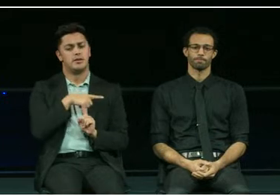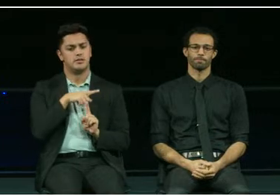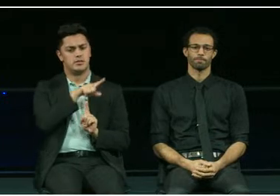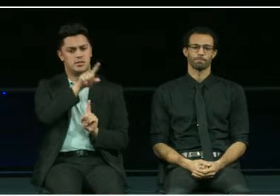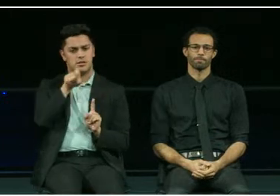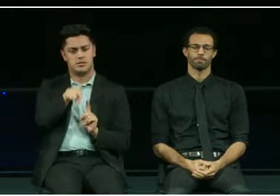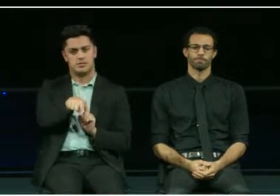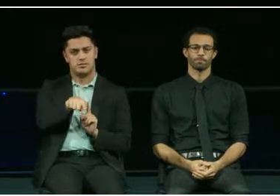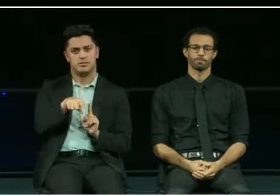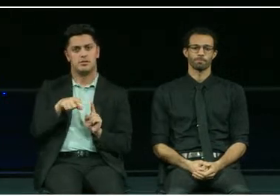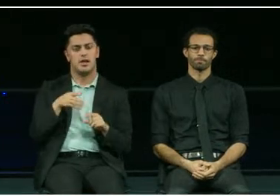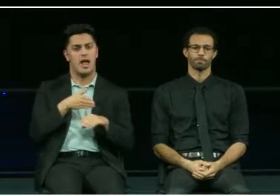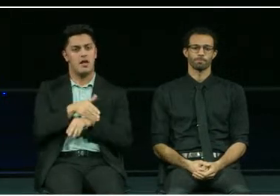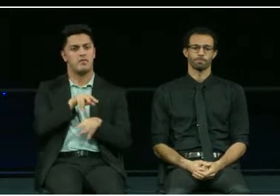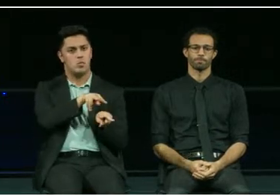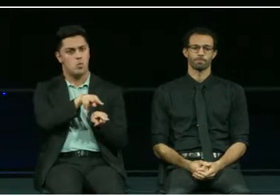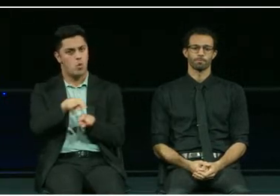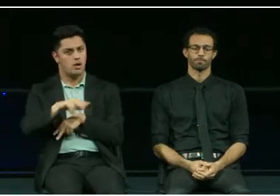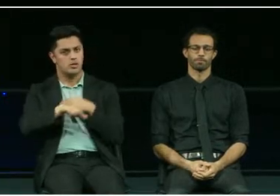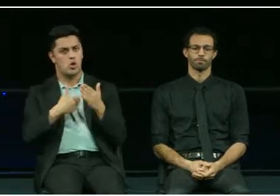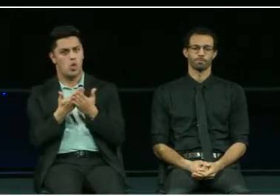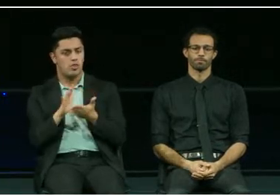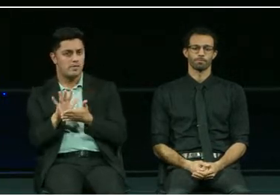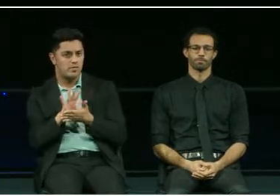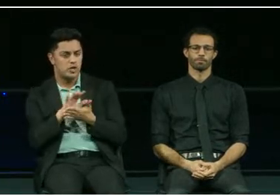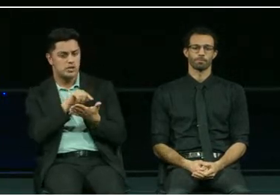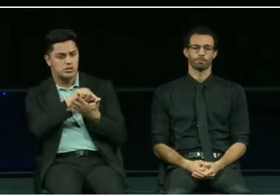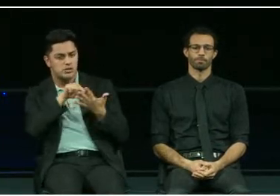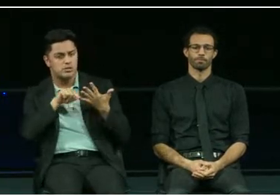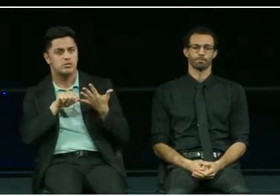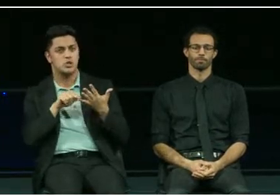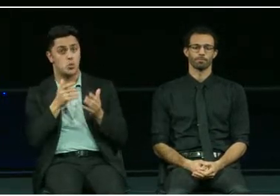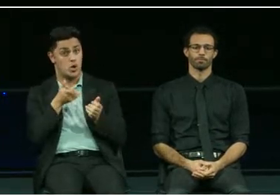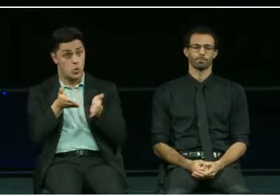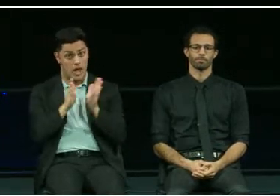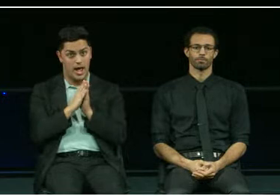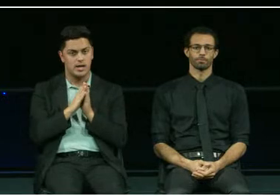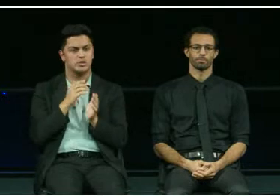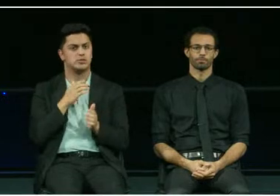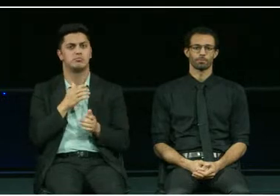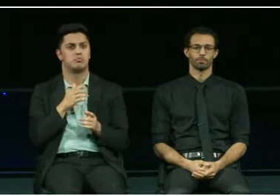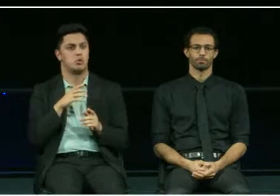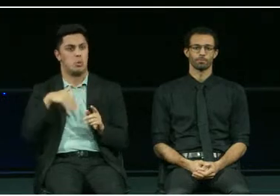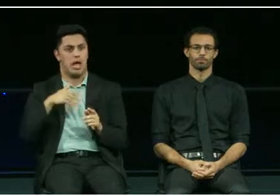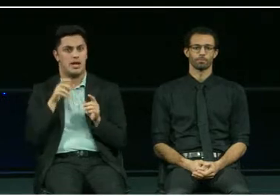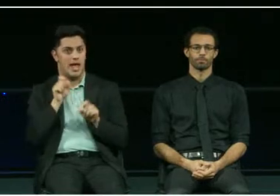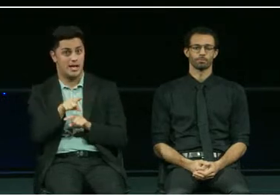question, having seen the footage, that you wanted to ask Ella that you didn't?